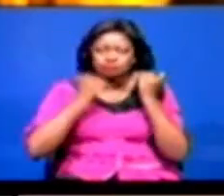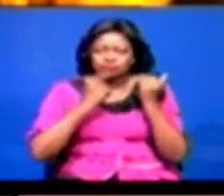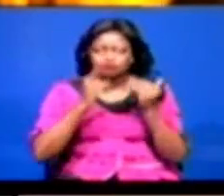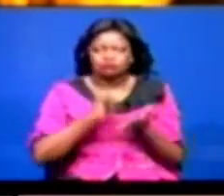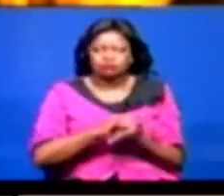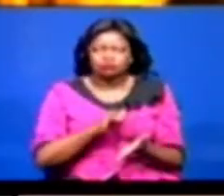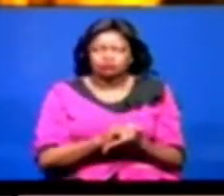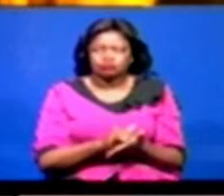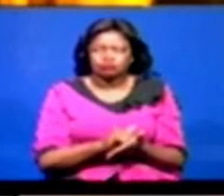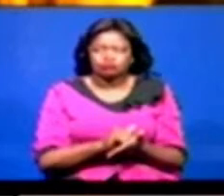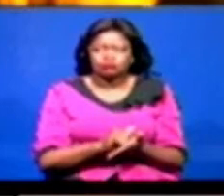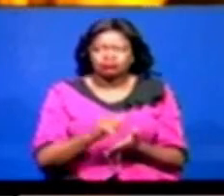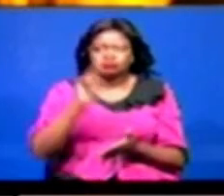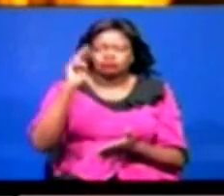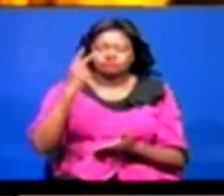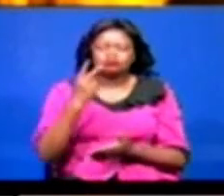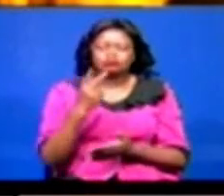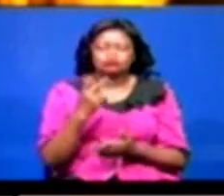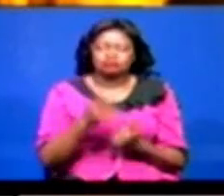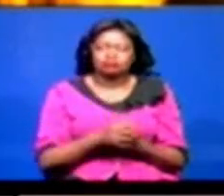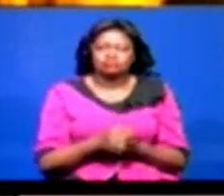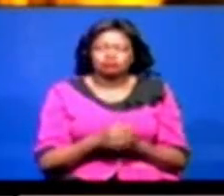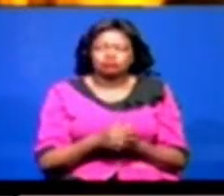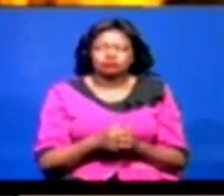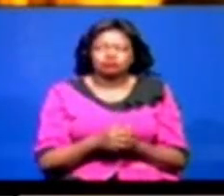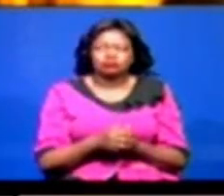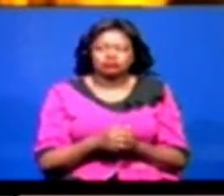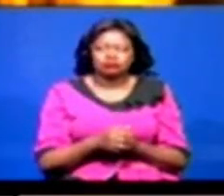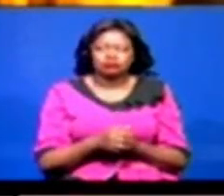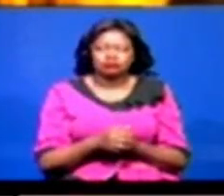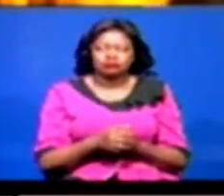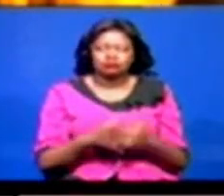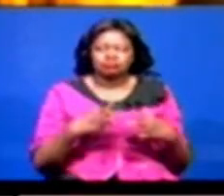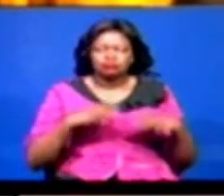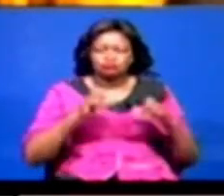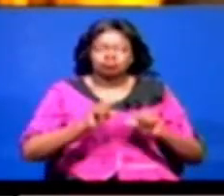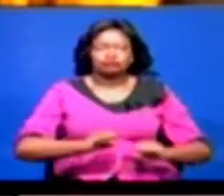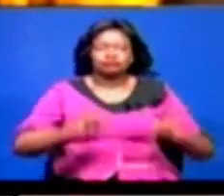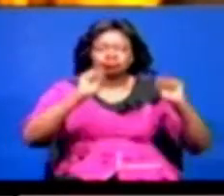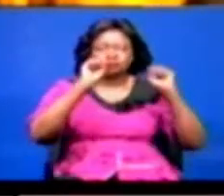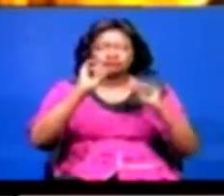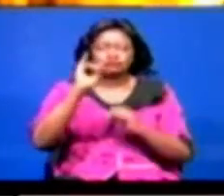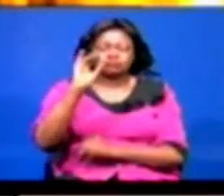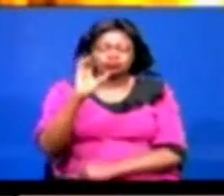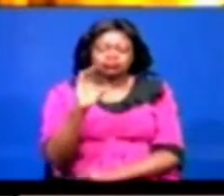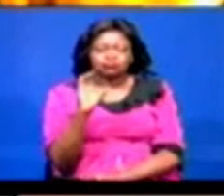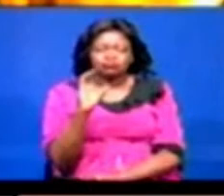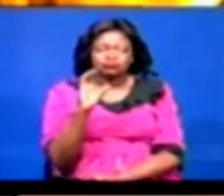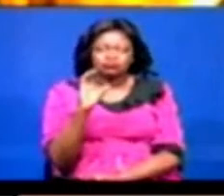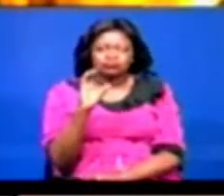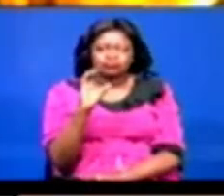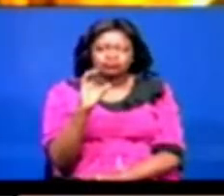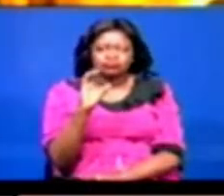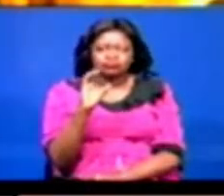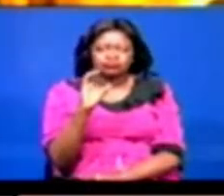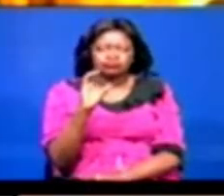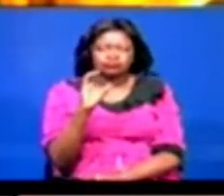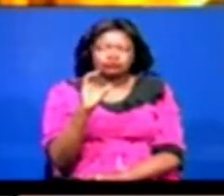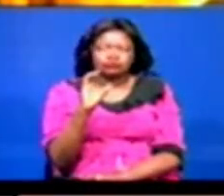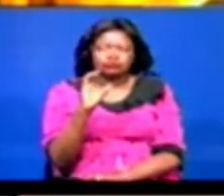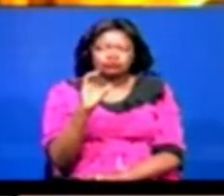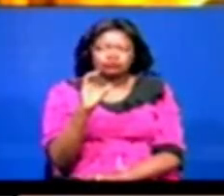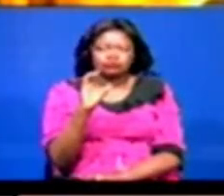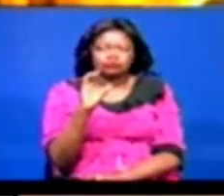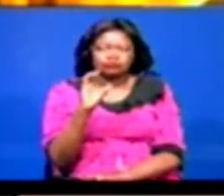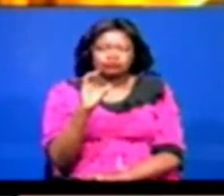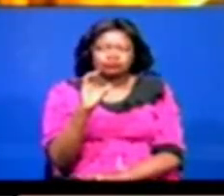the second respondent, who is the chairperson, Independent Electoral and Boundaries Commission. That's the second respondent. The second